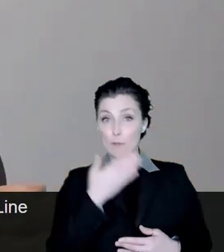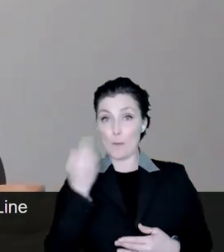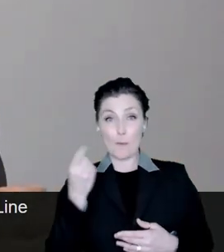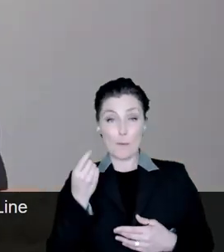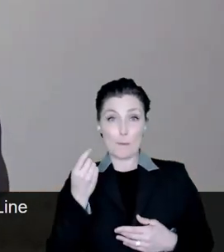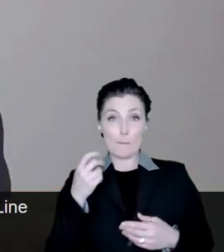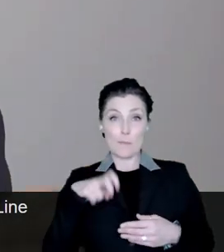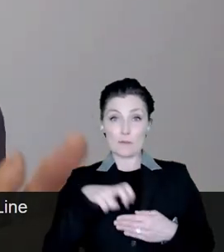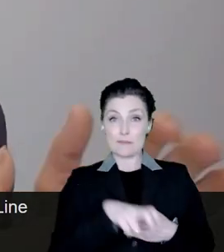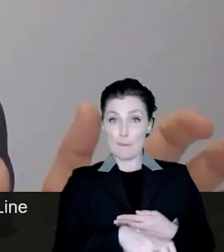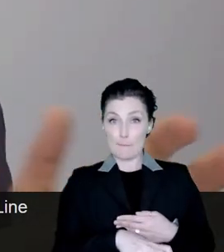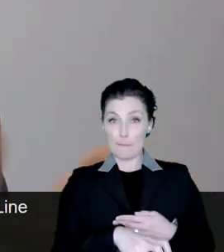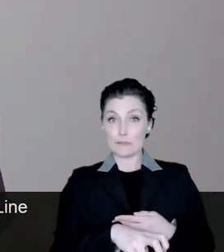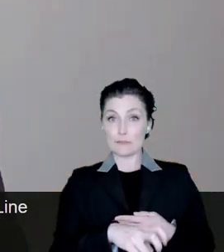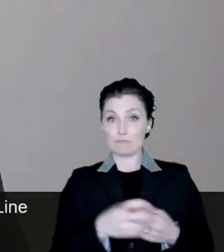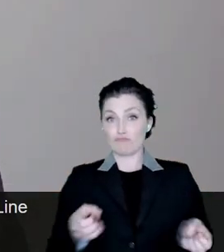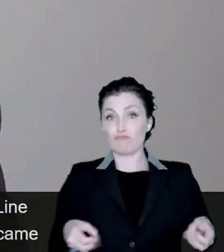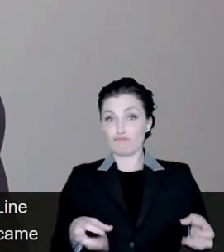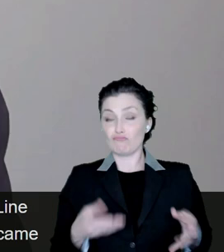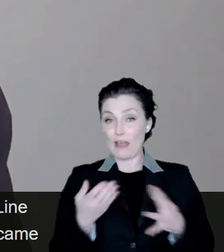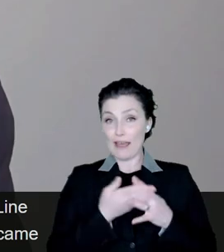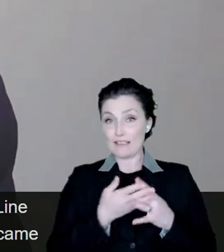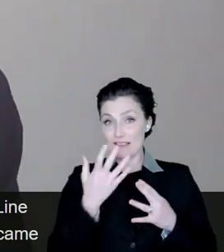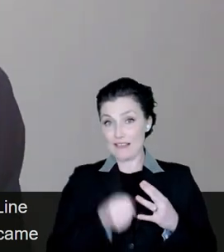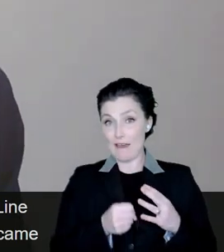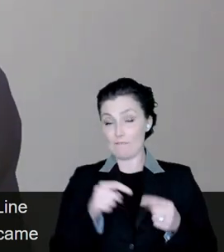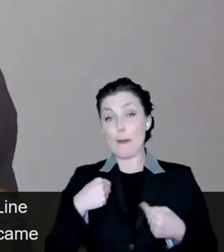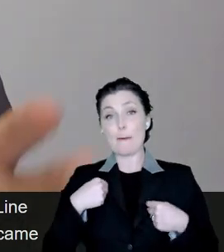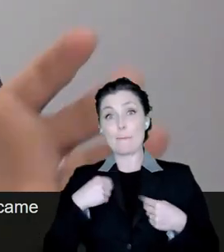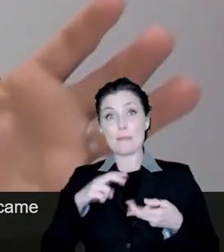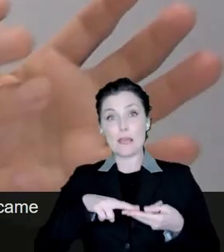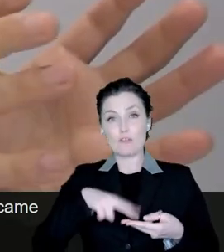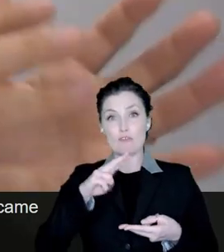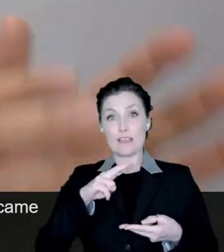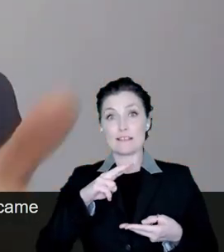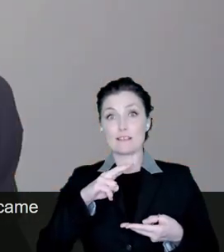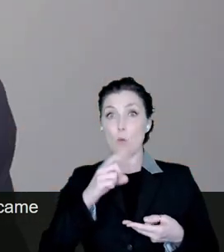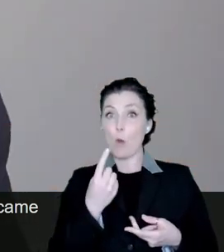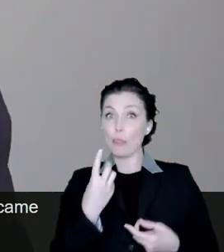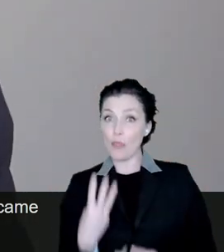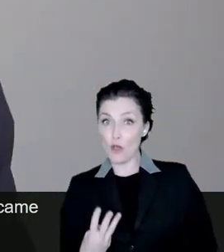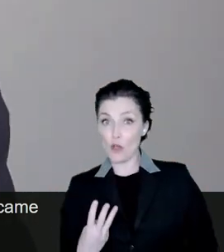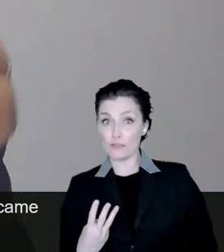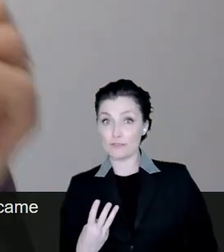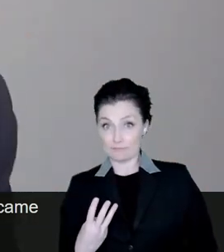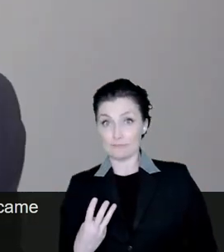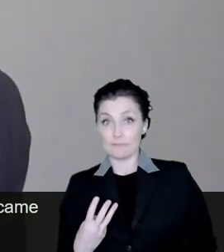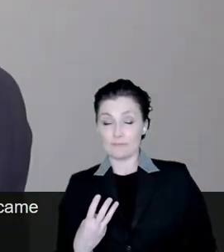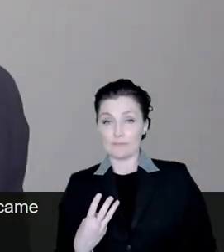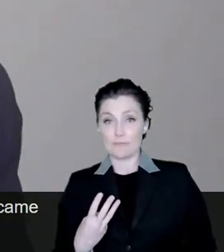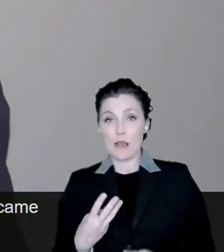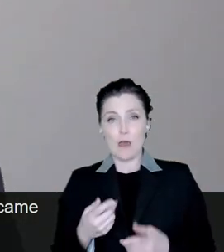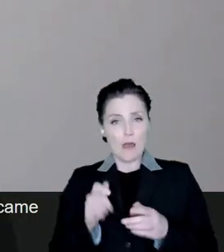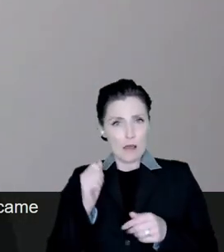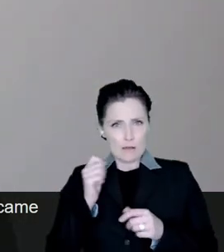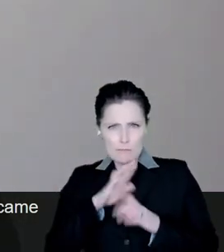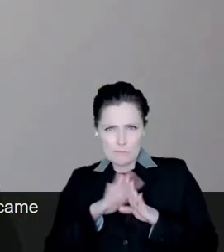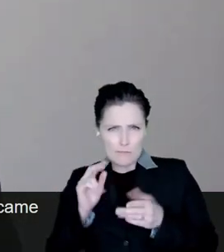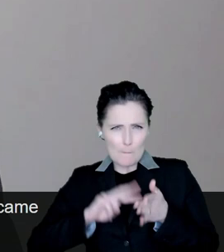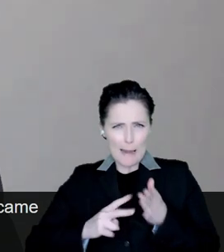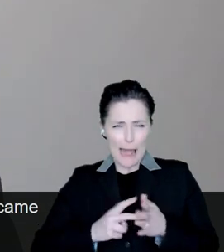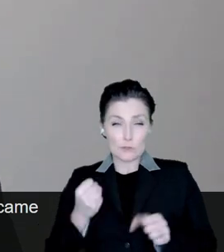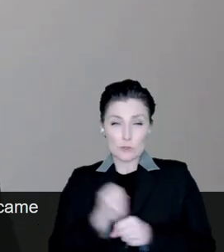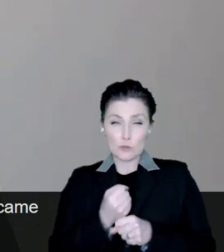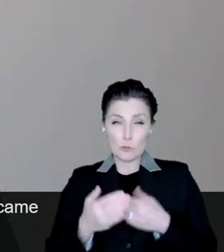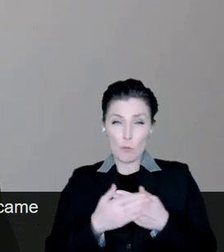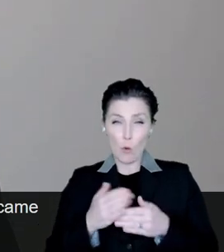I became mayor. I've increased that to around a third, and we have plans to do far more step free on the underground. But again, because the